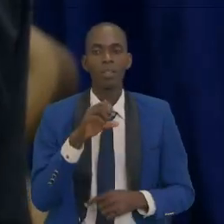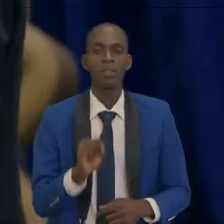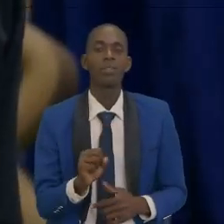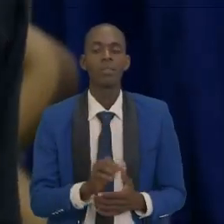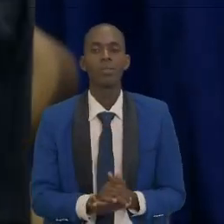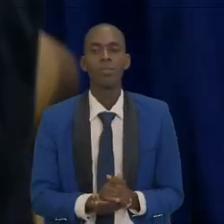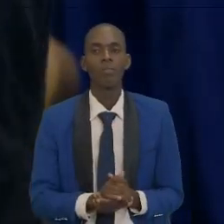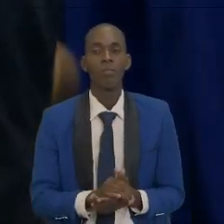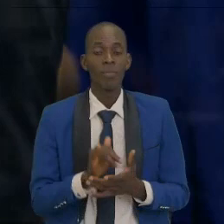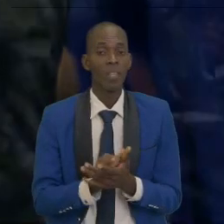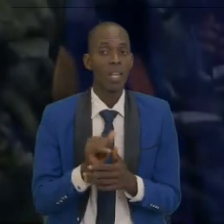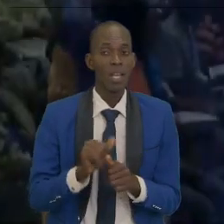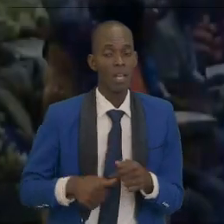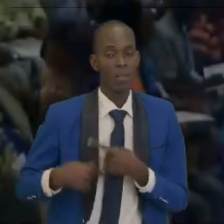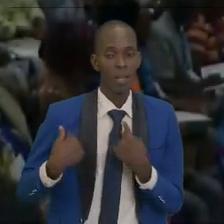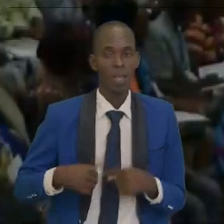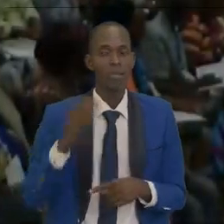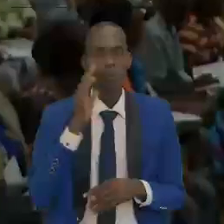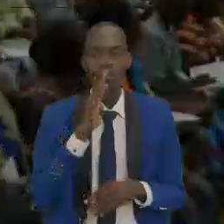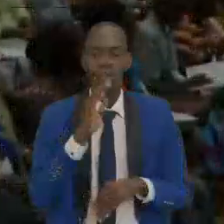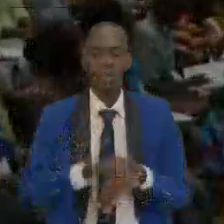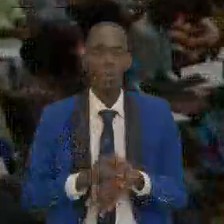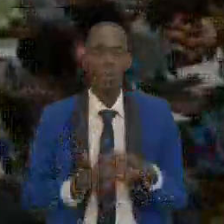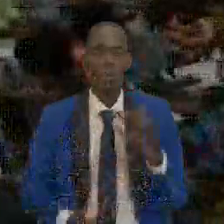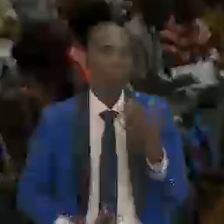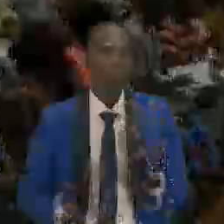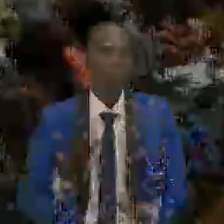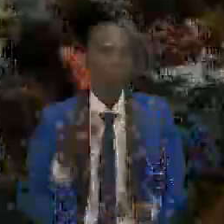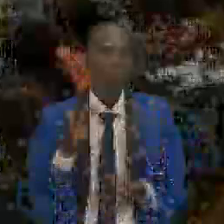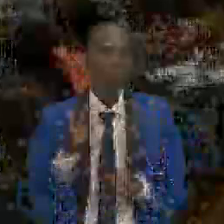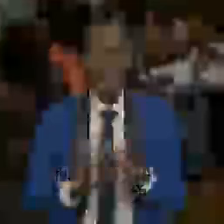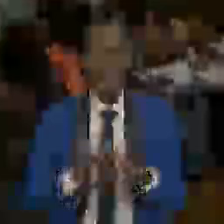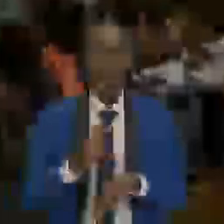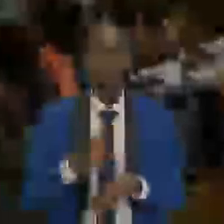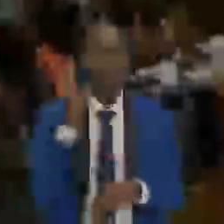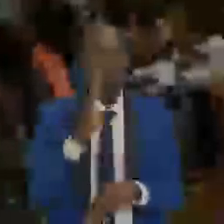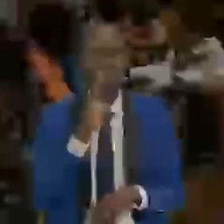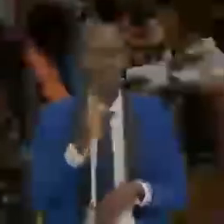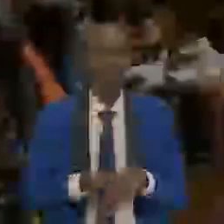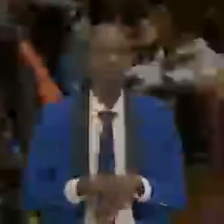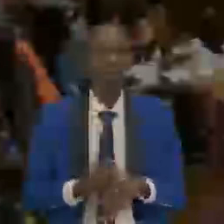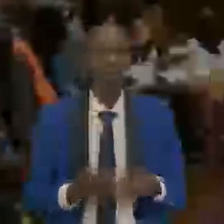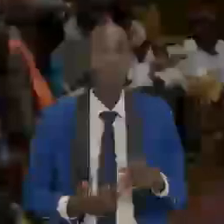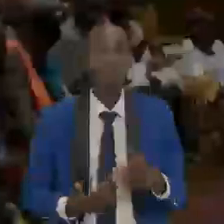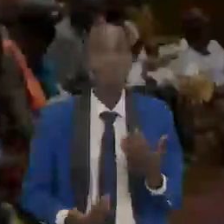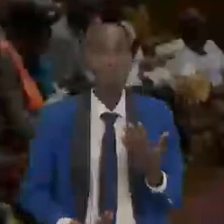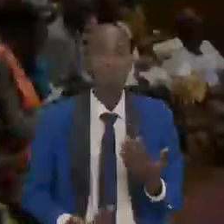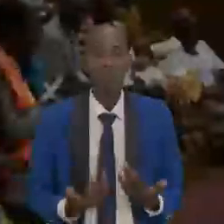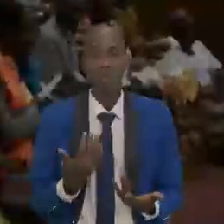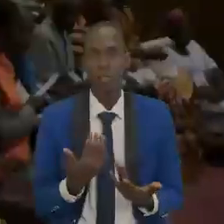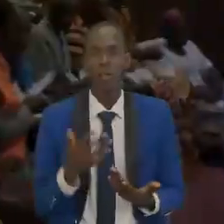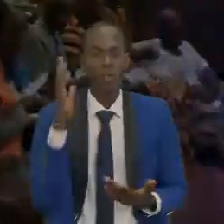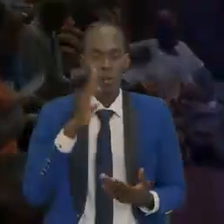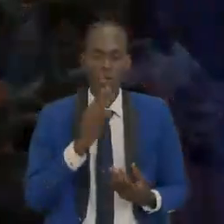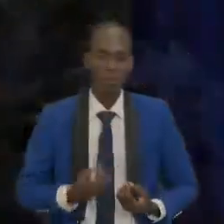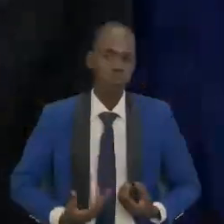that every heart will be on fire every church will be on fire and the glory of the Lord